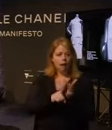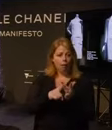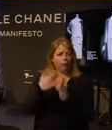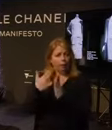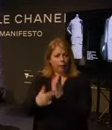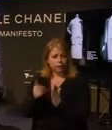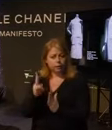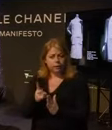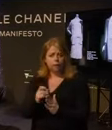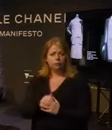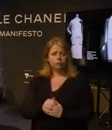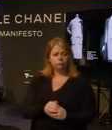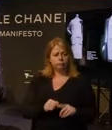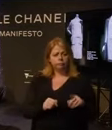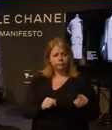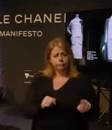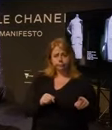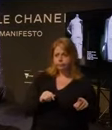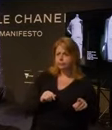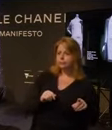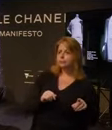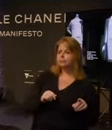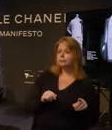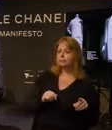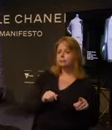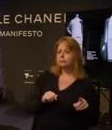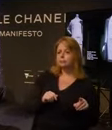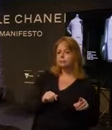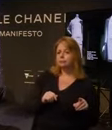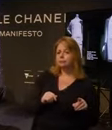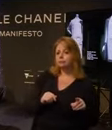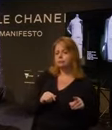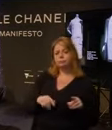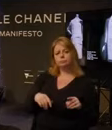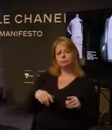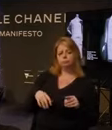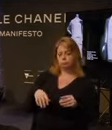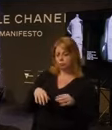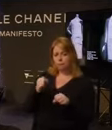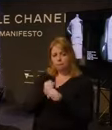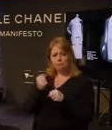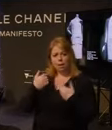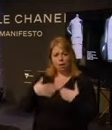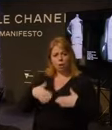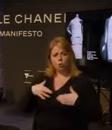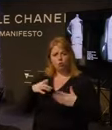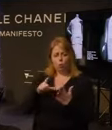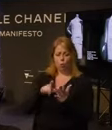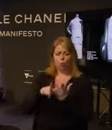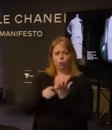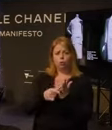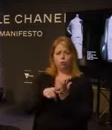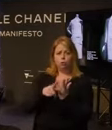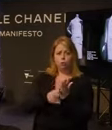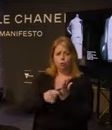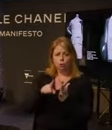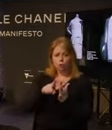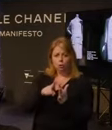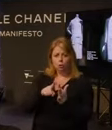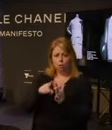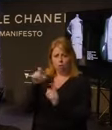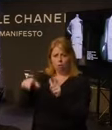She dressed a lot of course, she dressed the couture clients, often also the middle classes